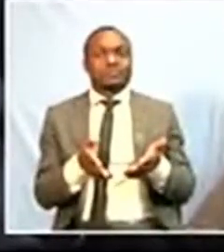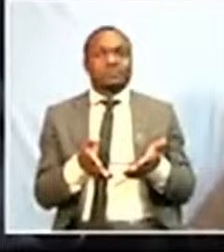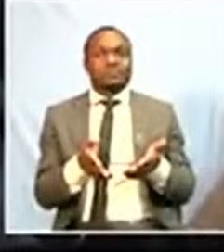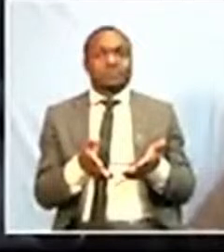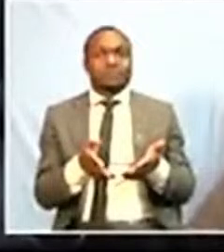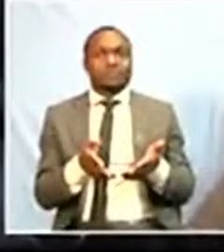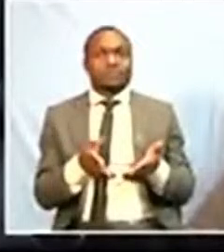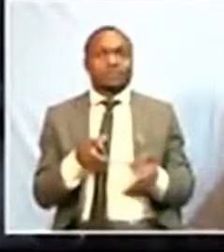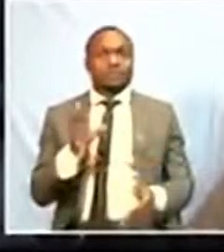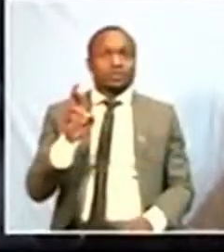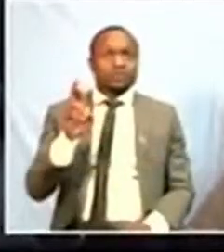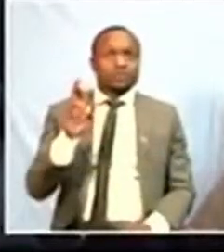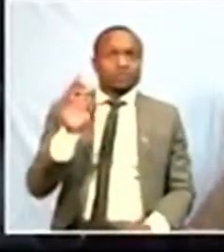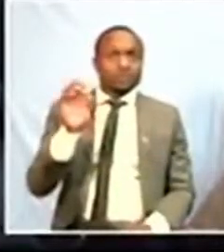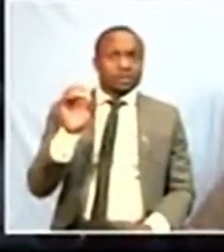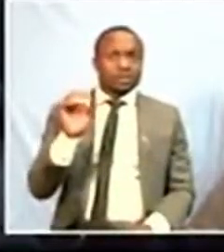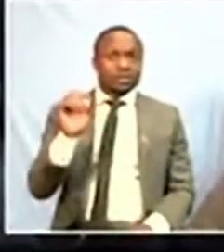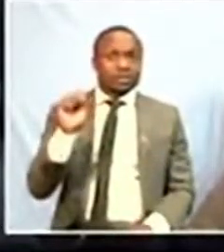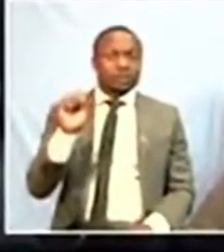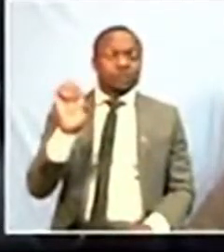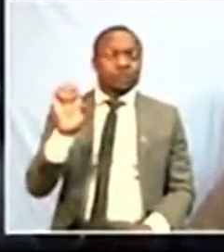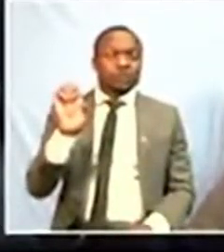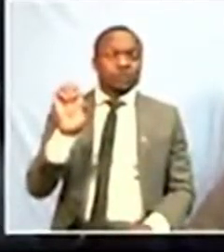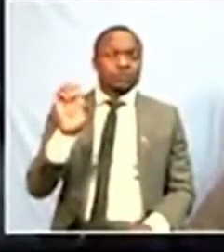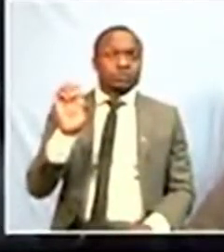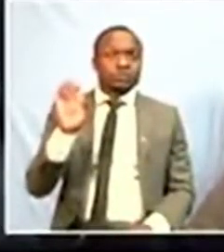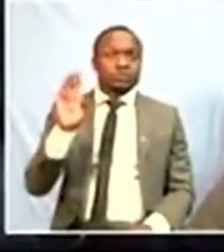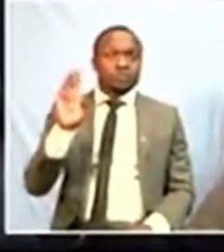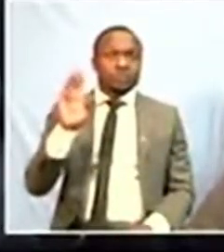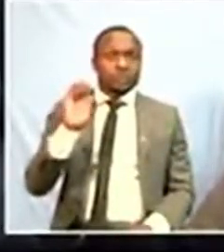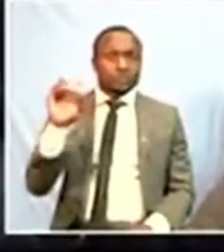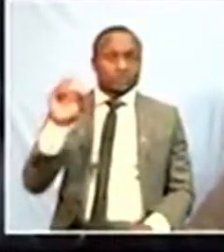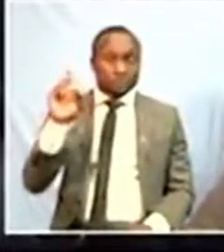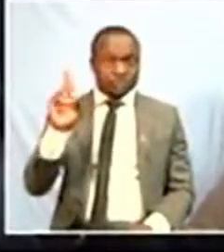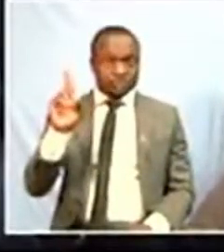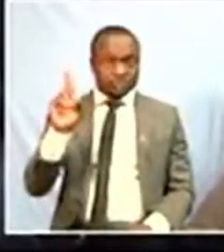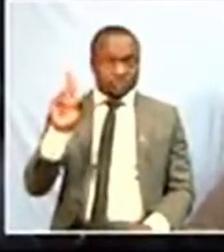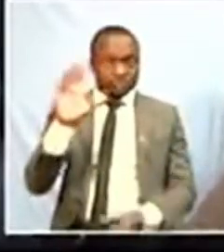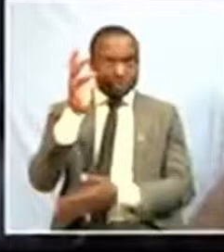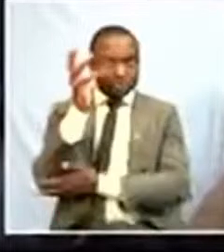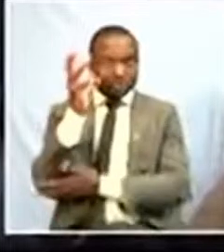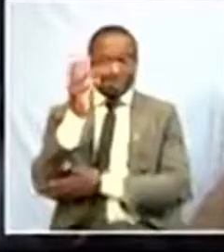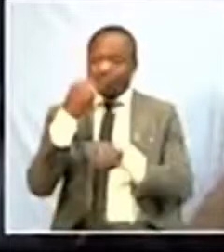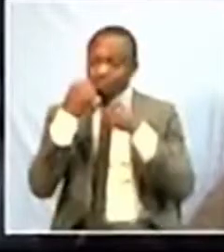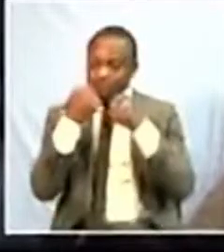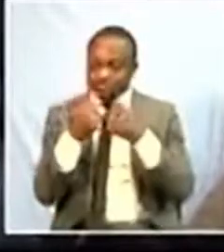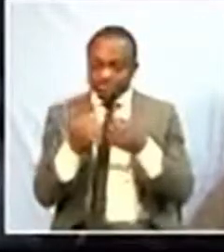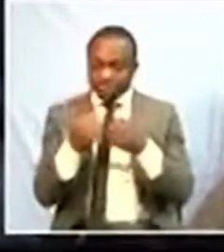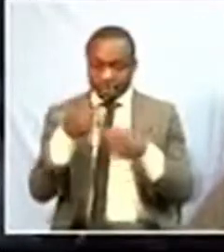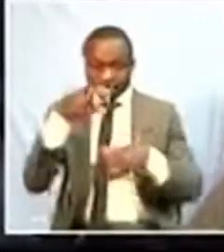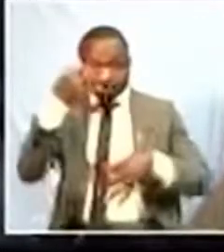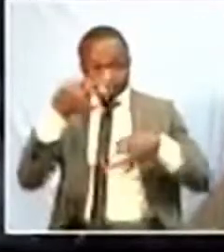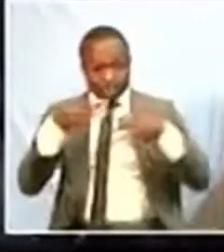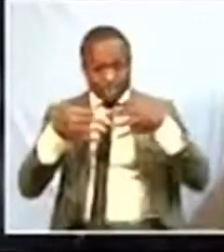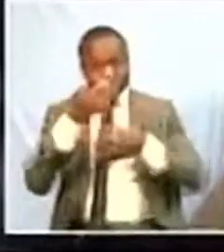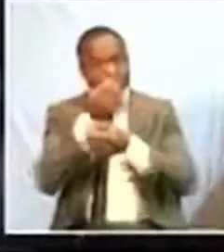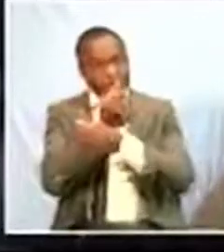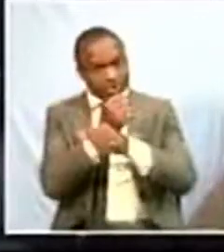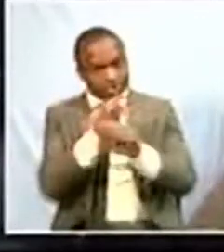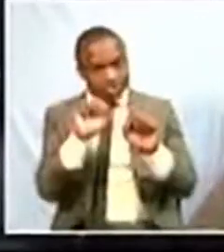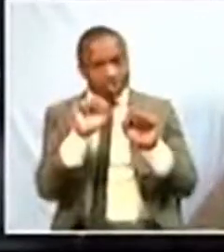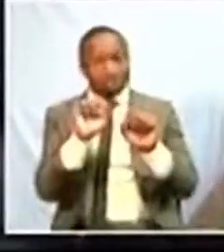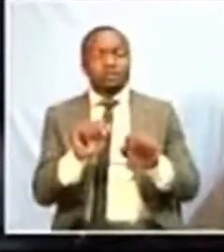rosewood is strong enough. If it is cured,